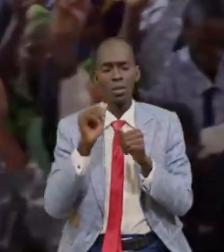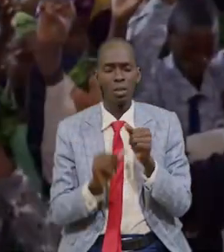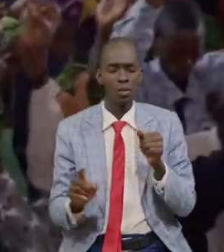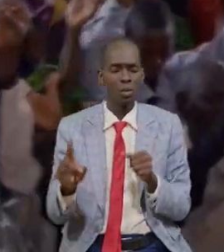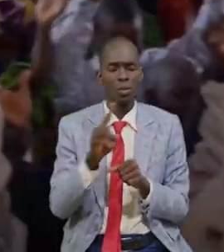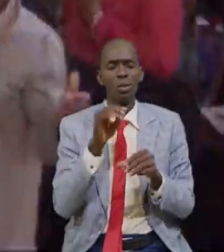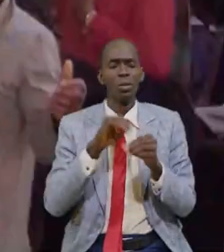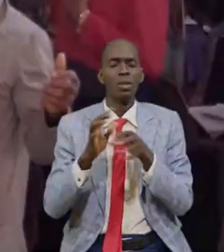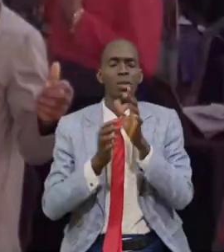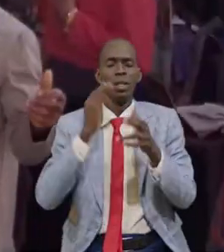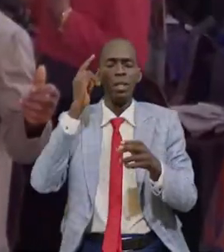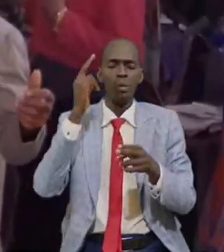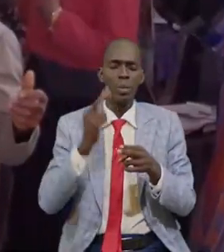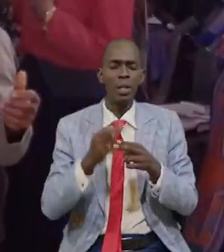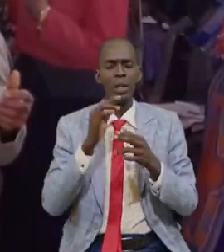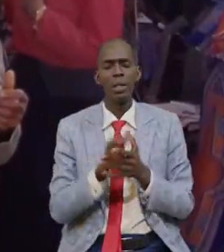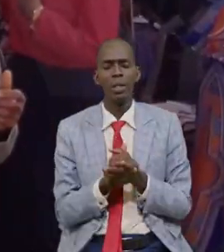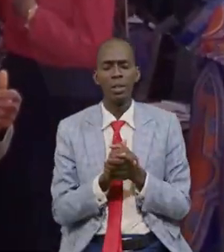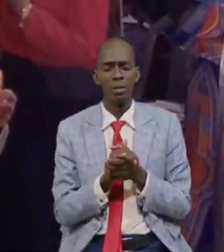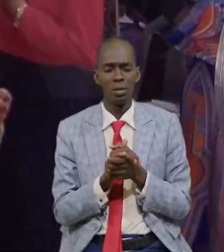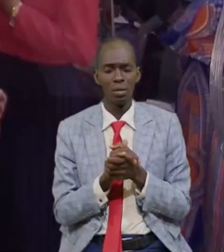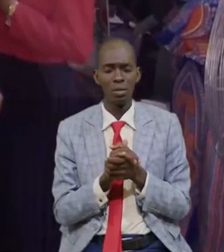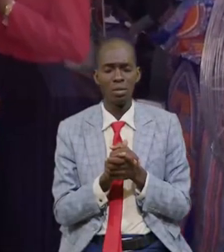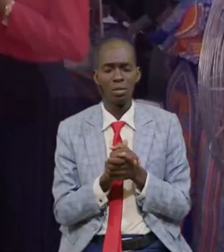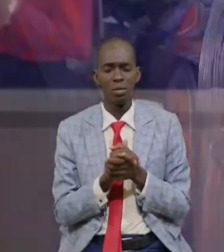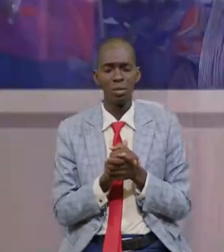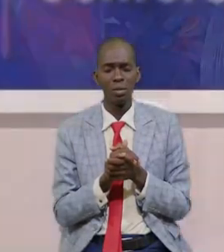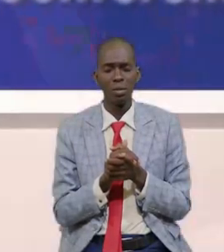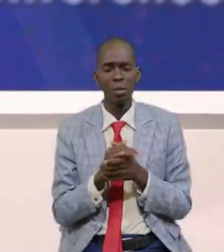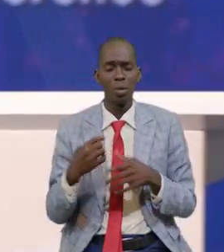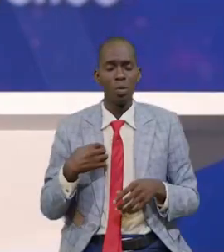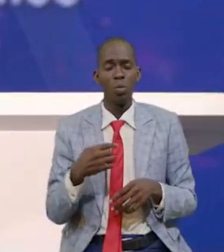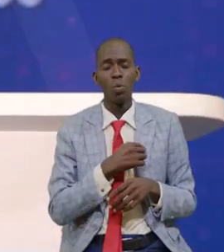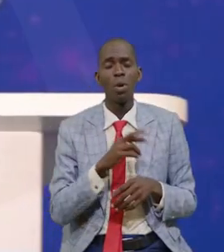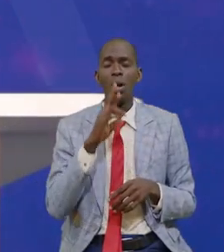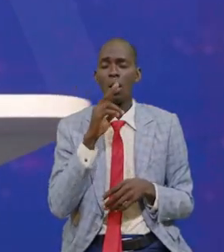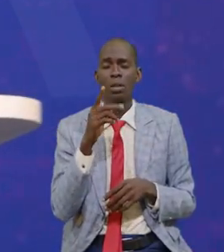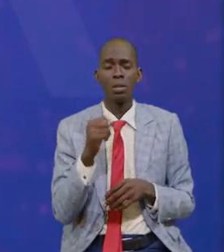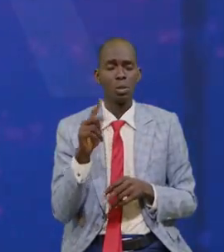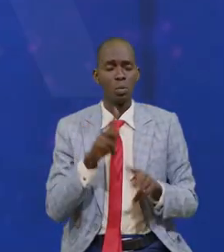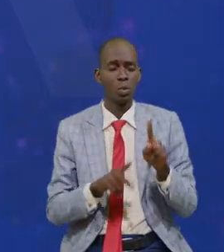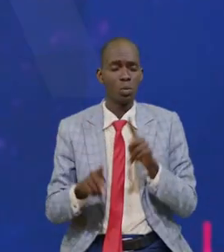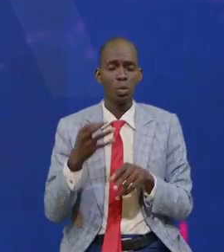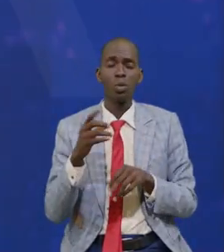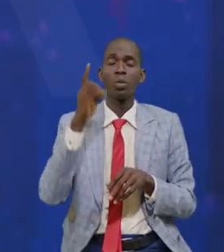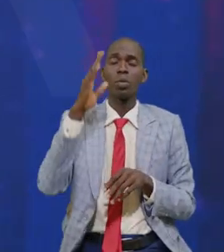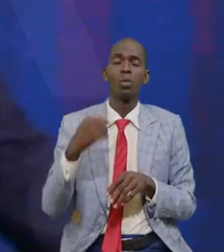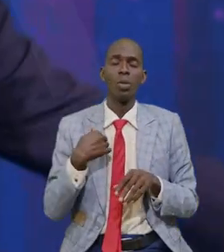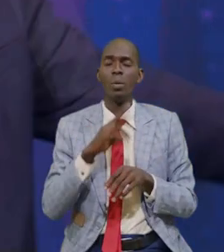in Jesus' name. We as the people of God, we're crossing the Red